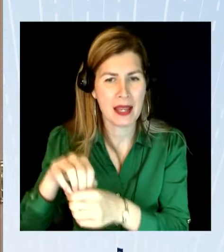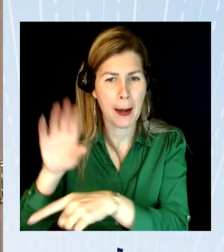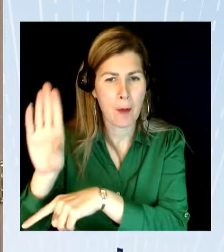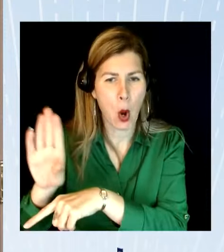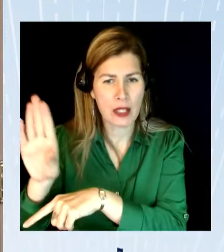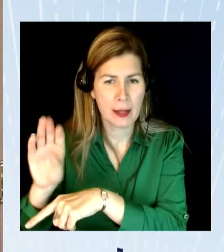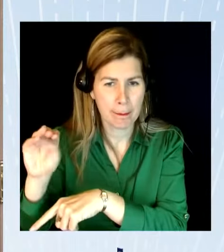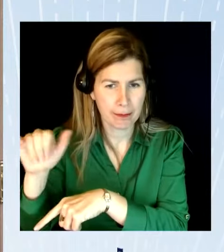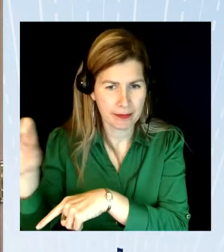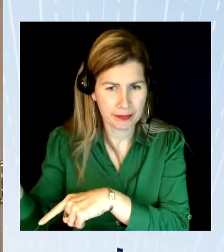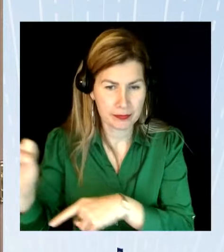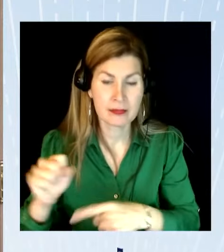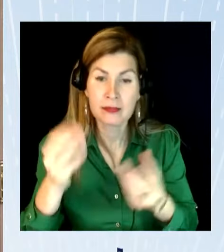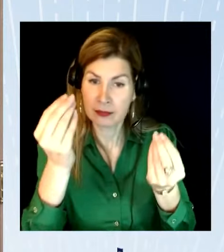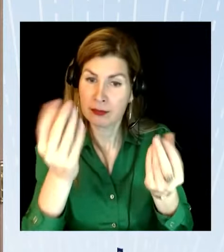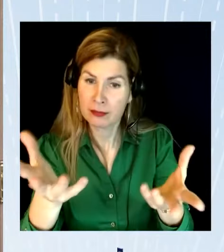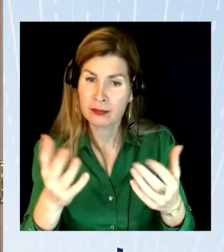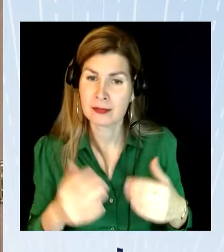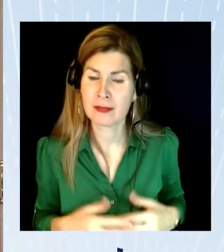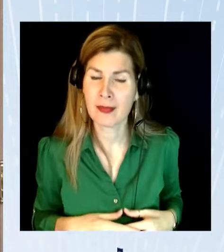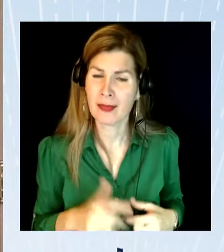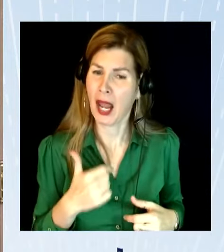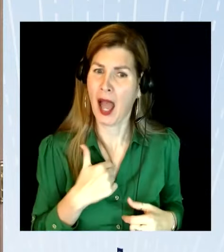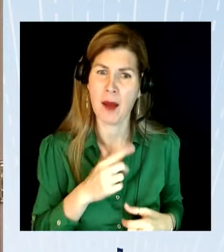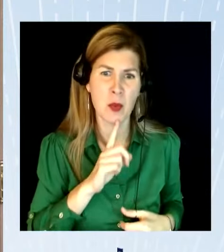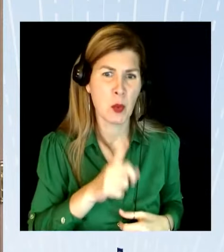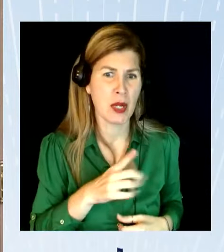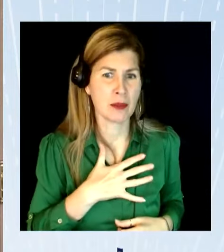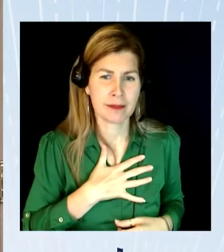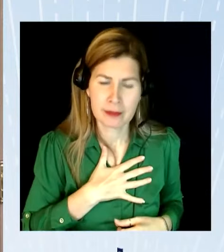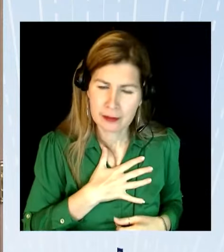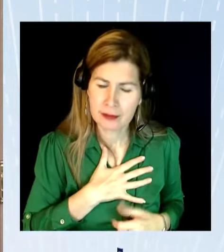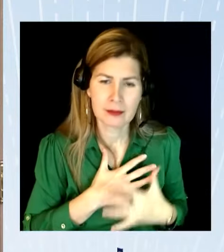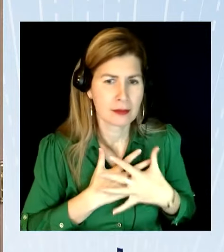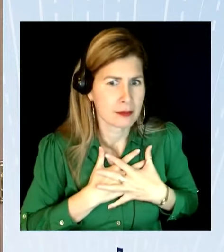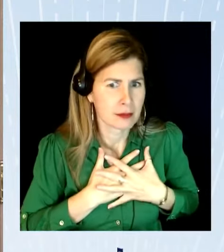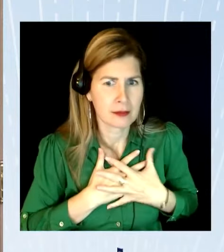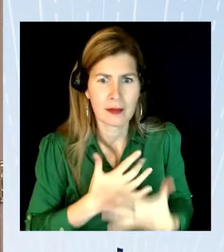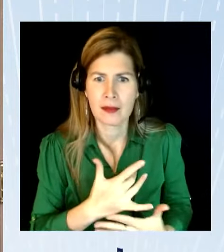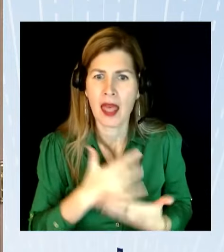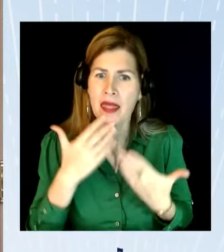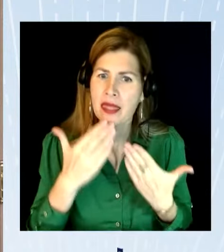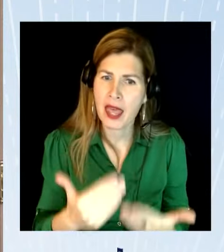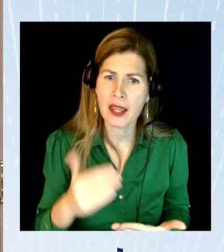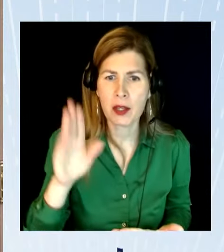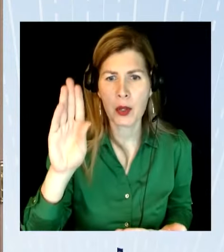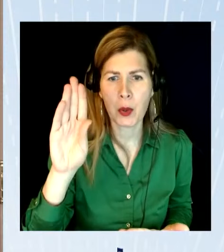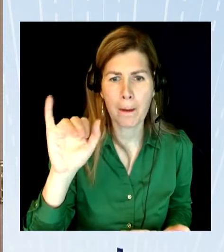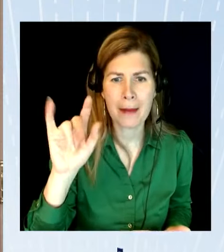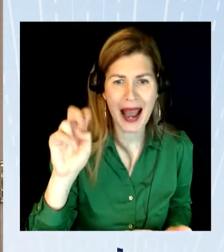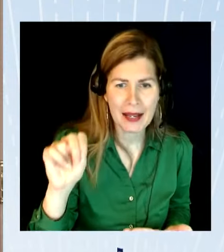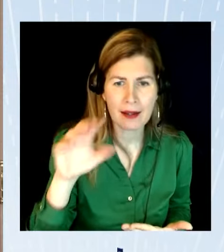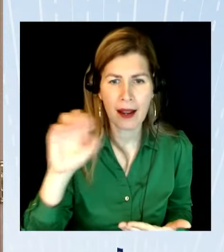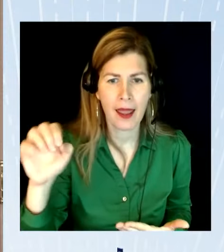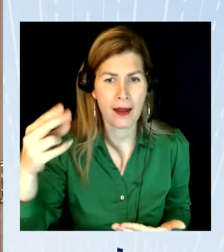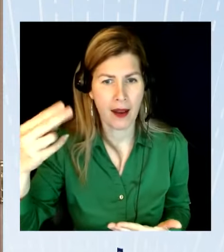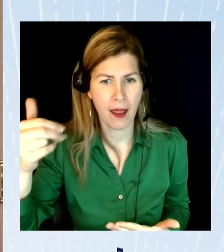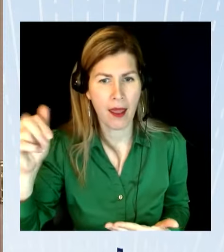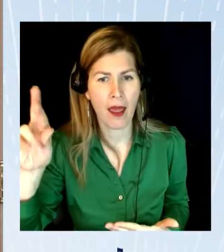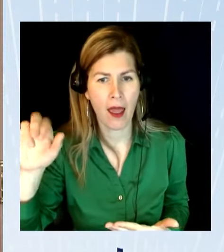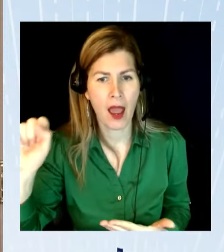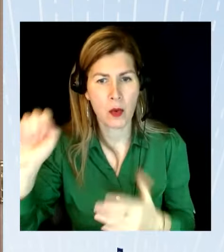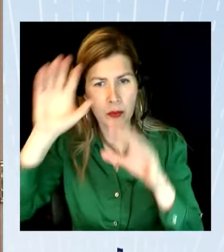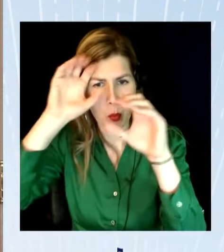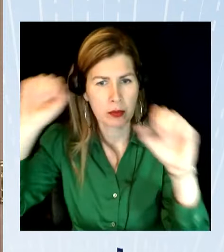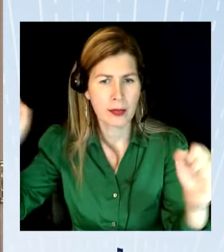want to say at the outset how grateful I am as governor to President Biden and Vice President Harris for